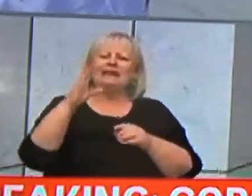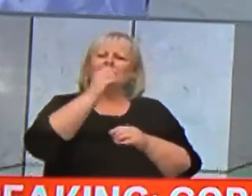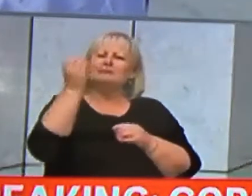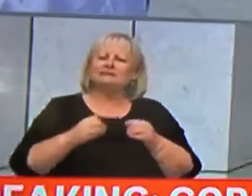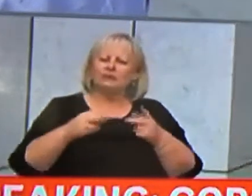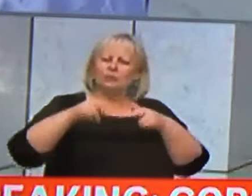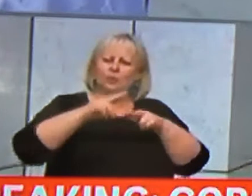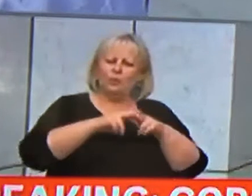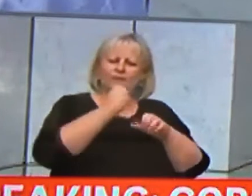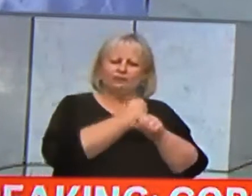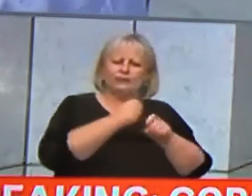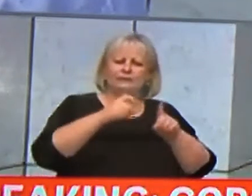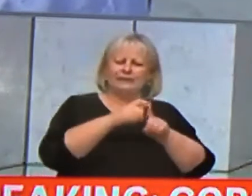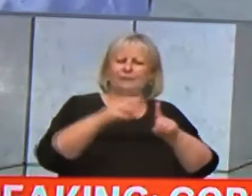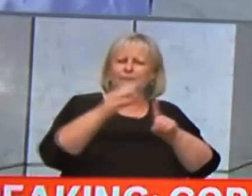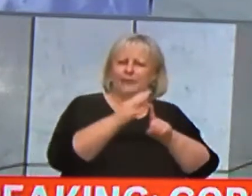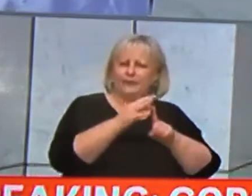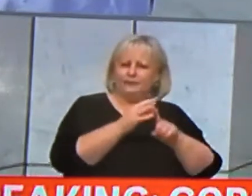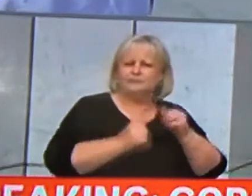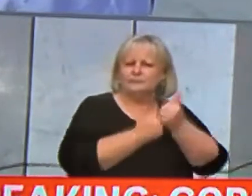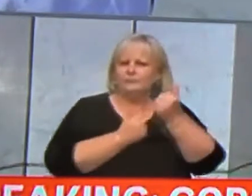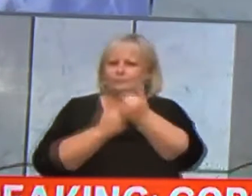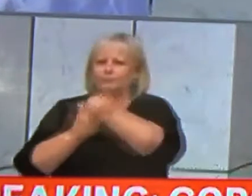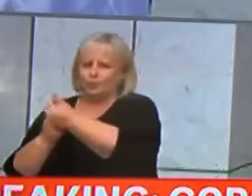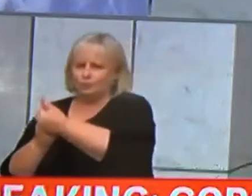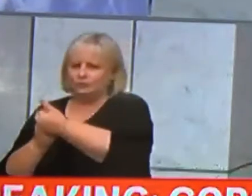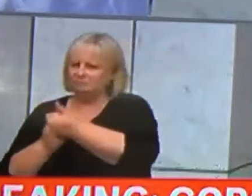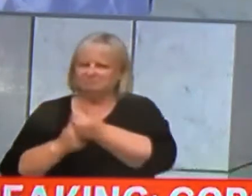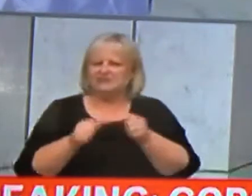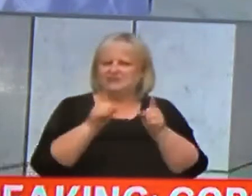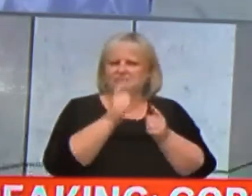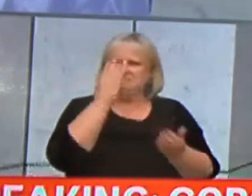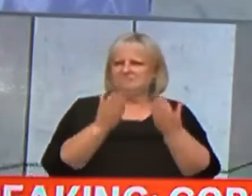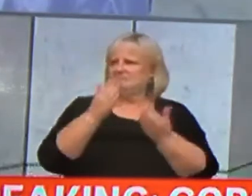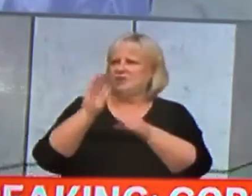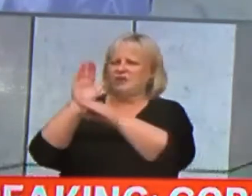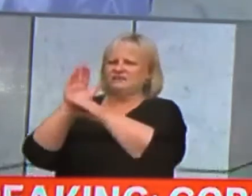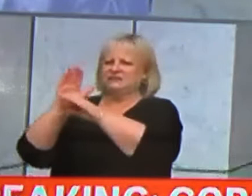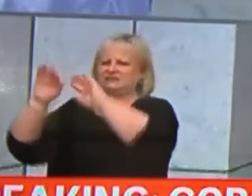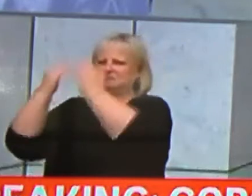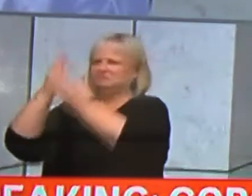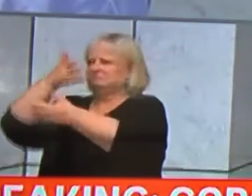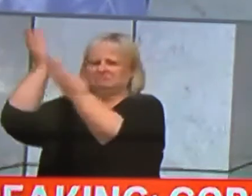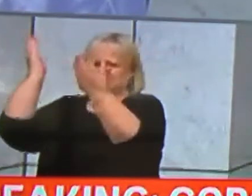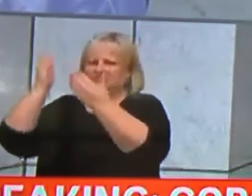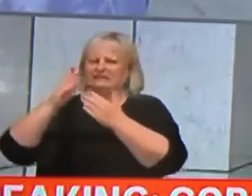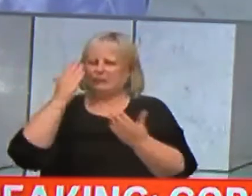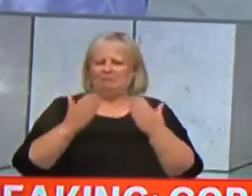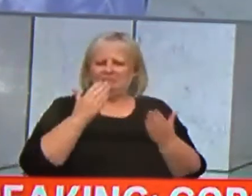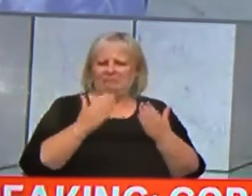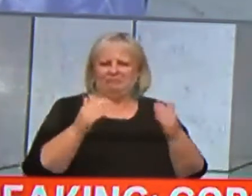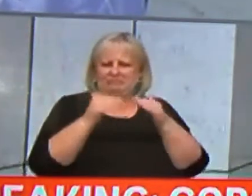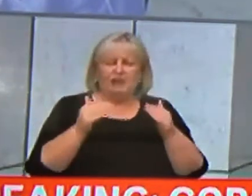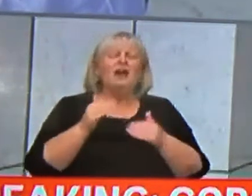we already have in place more than matches up to those that are being done around the world But I promise you, we will be